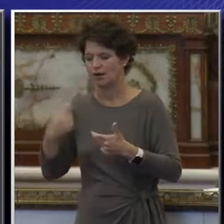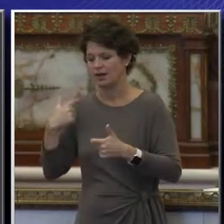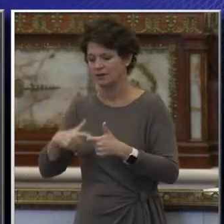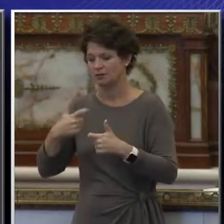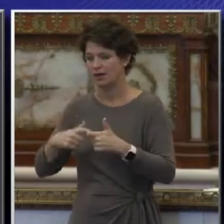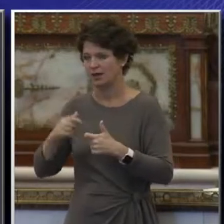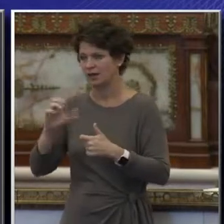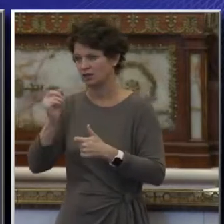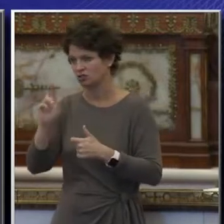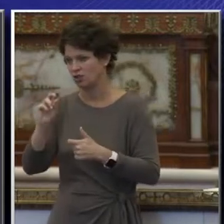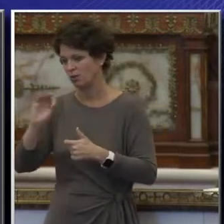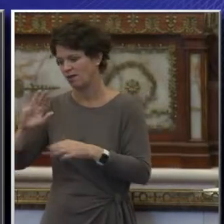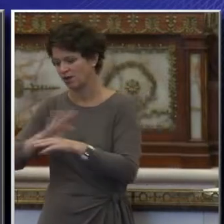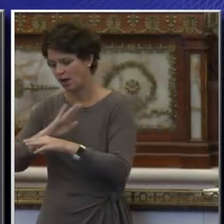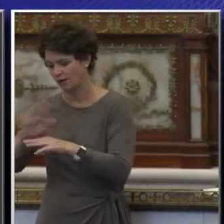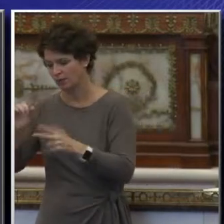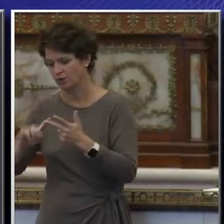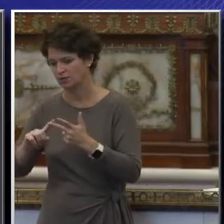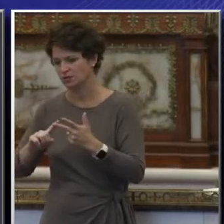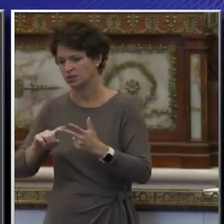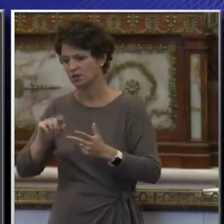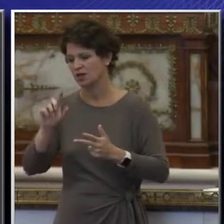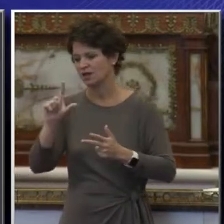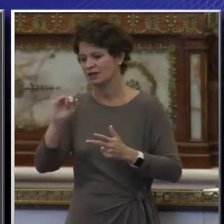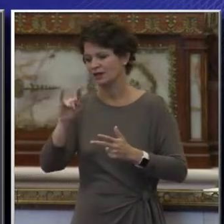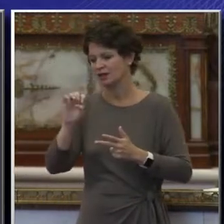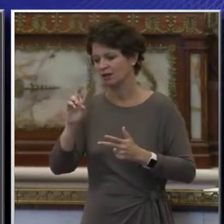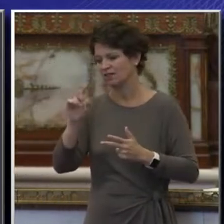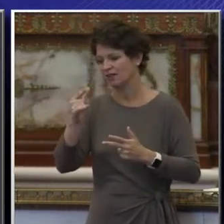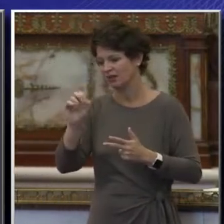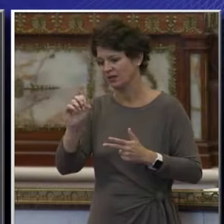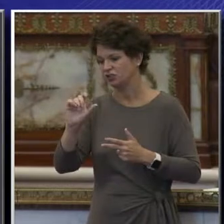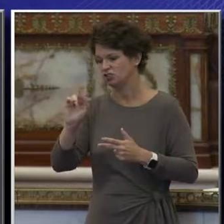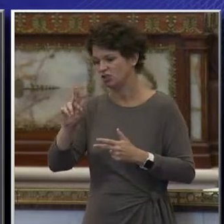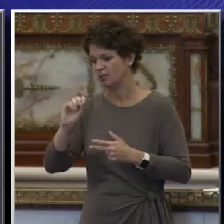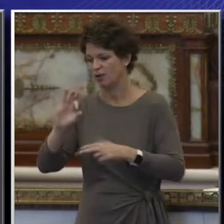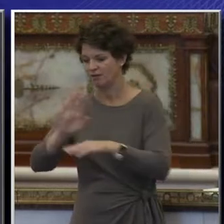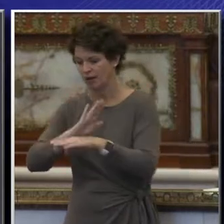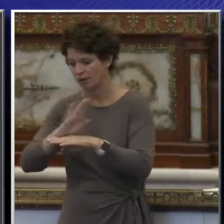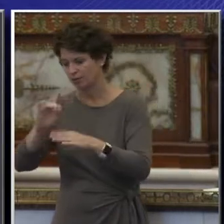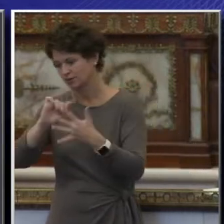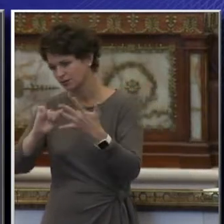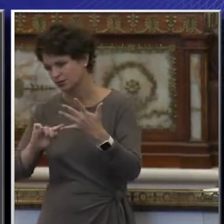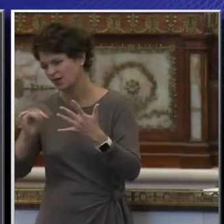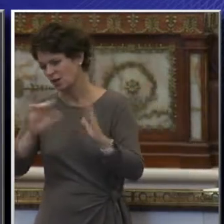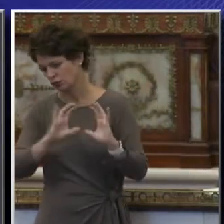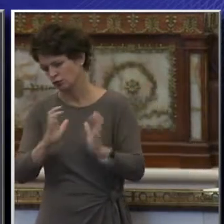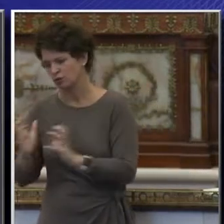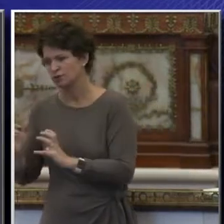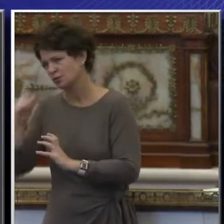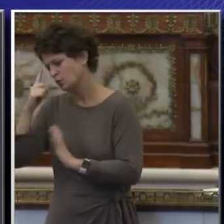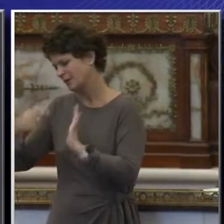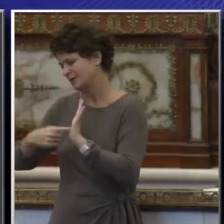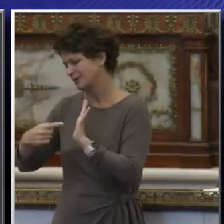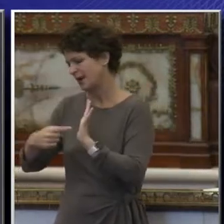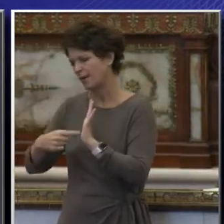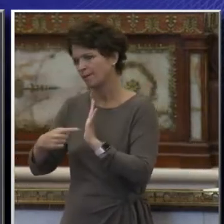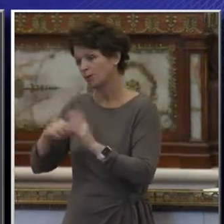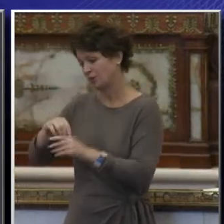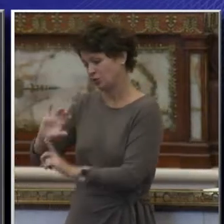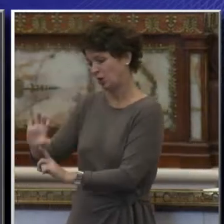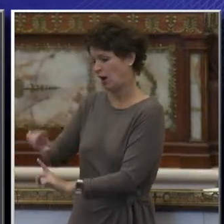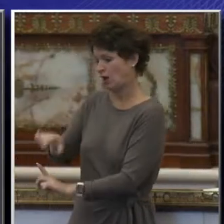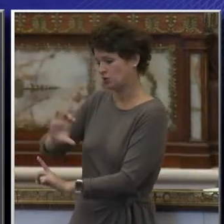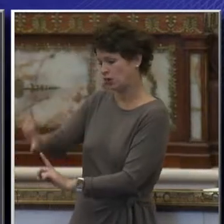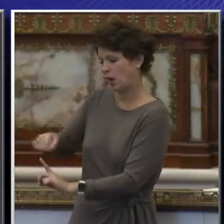Chamber of Commerce, Little Village Chamber of Commerce, and those types of other groups. So that's just, you know, in Chicago, at